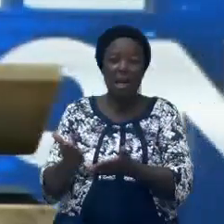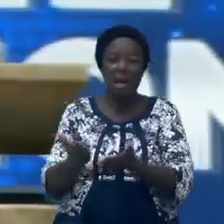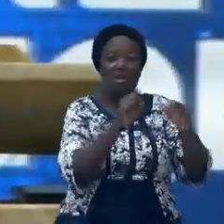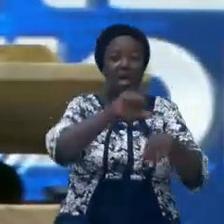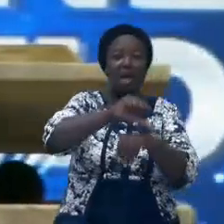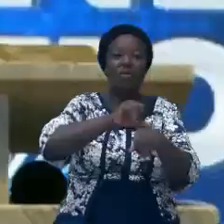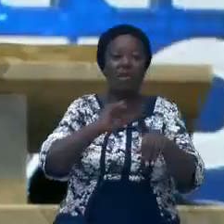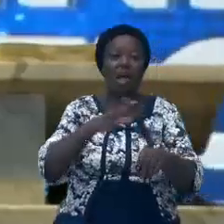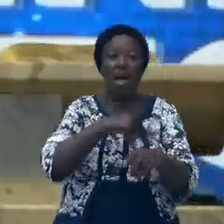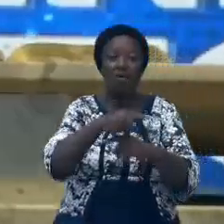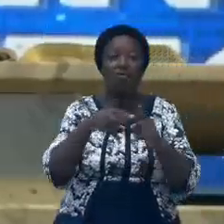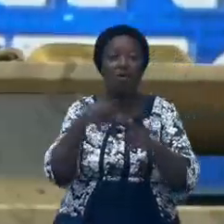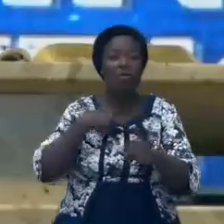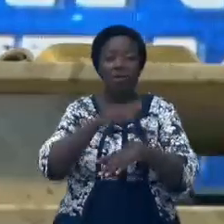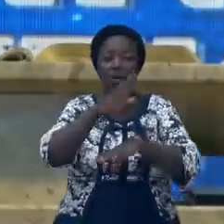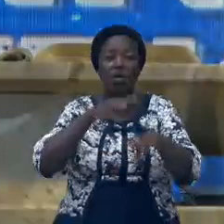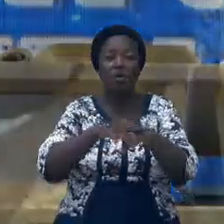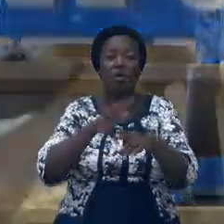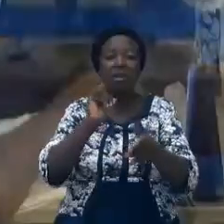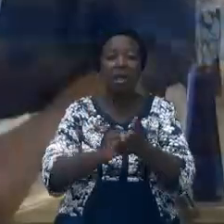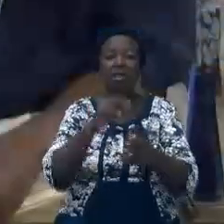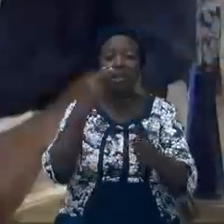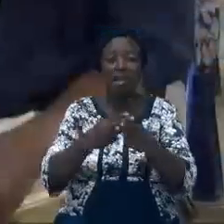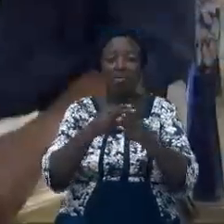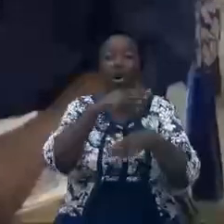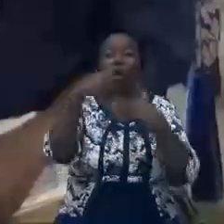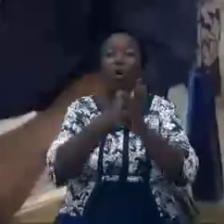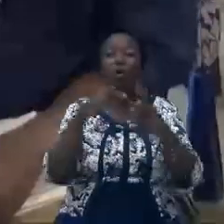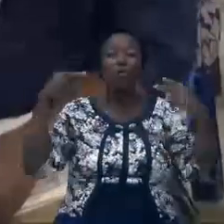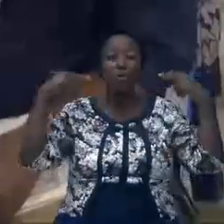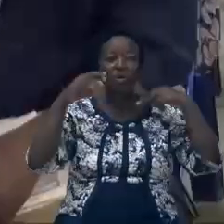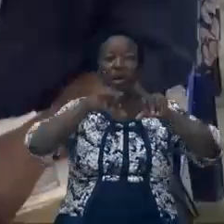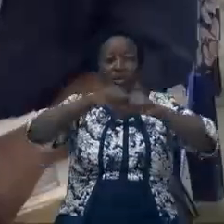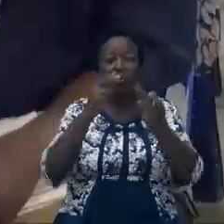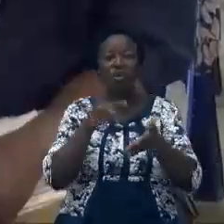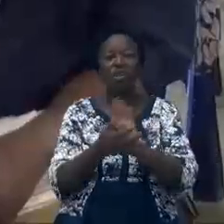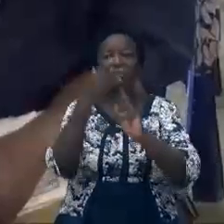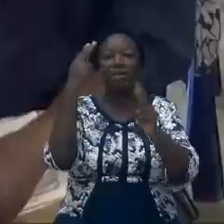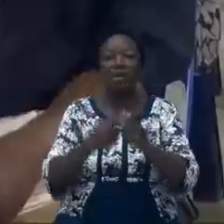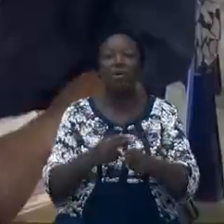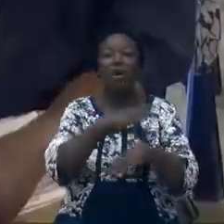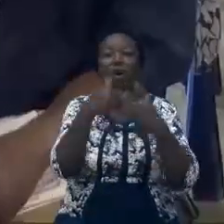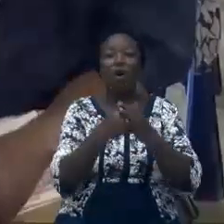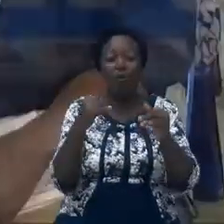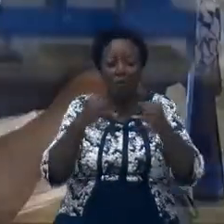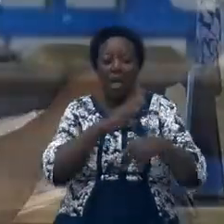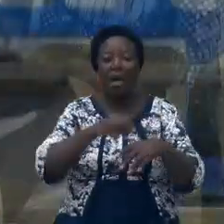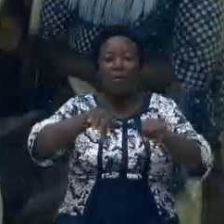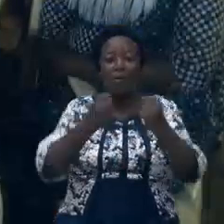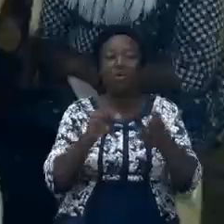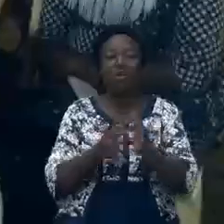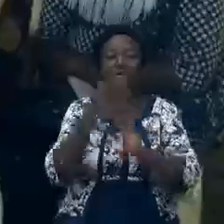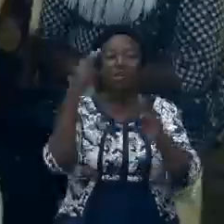that name carries anointing. And when we mention that name, all yokes are